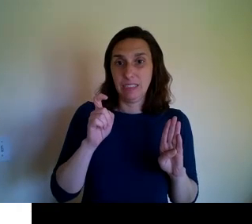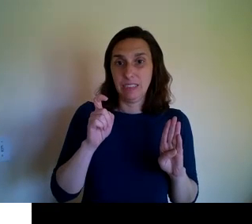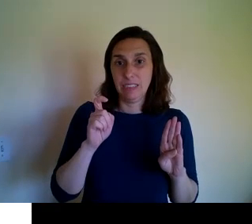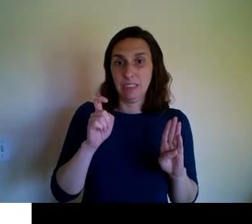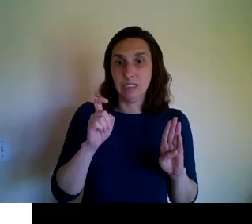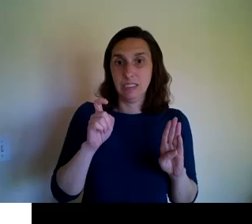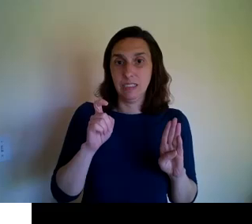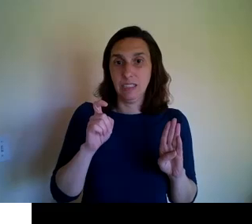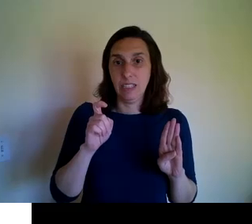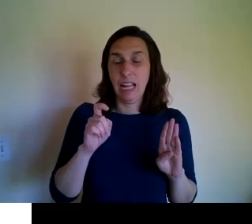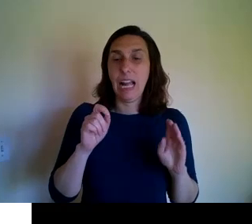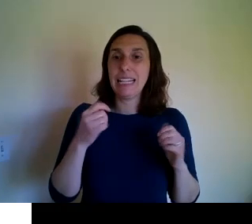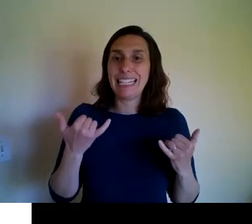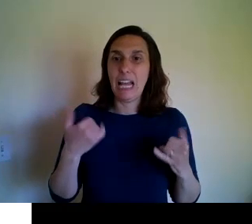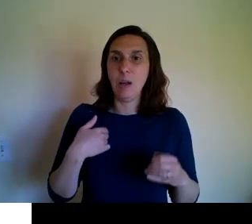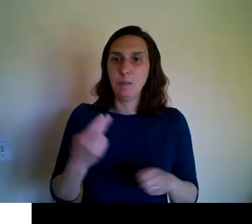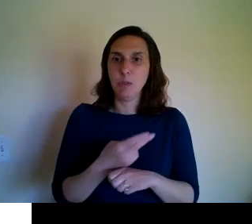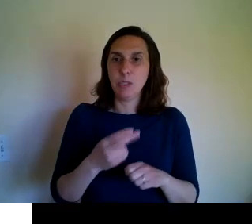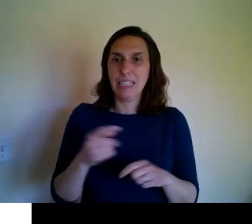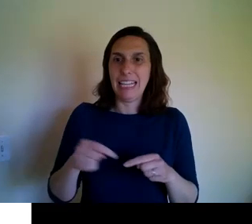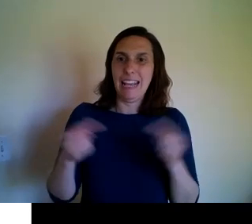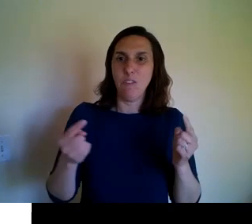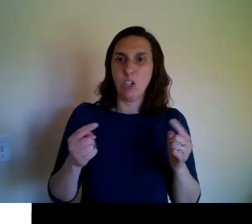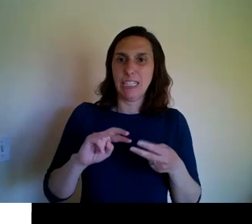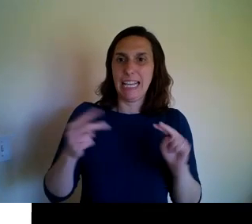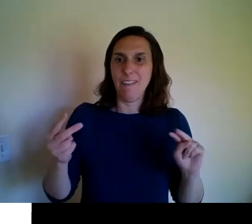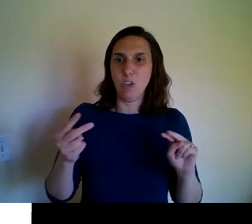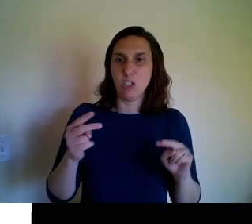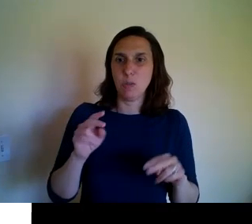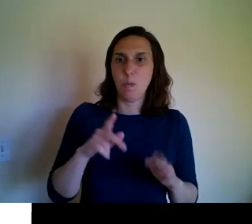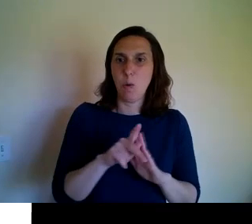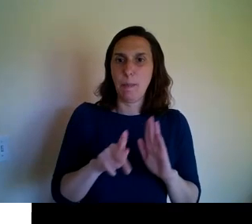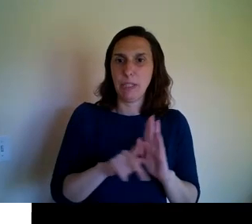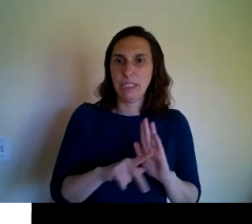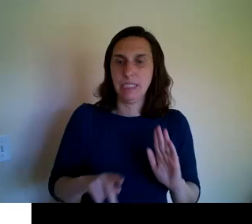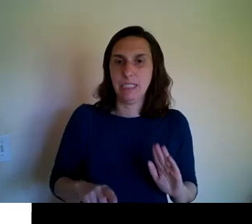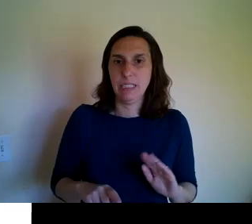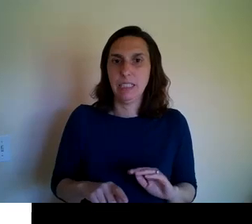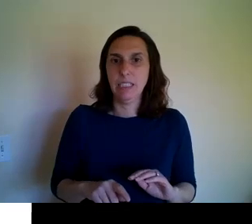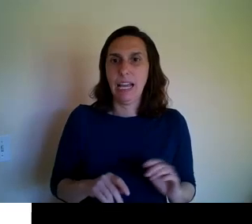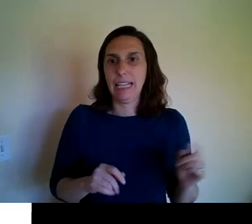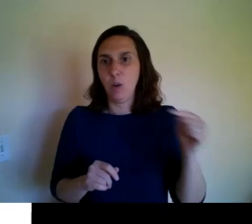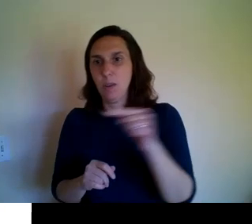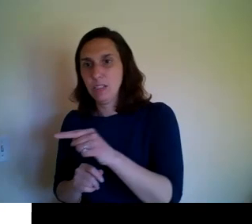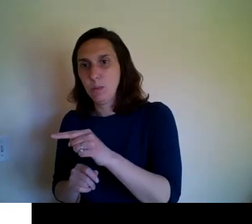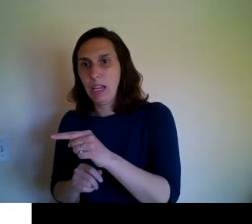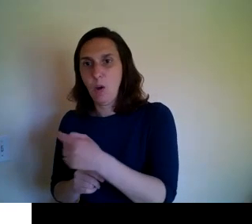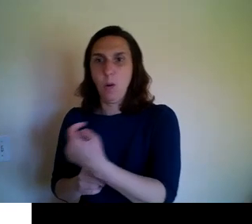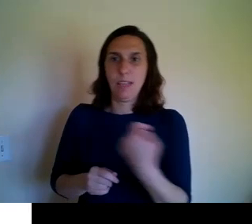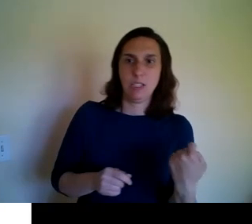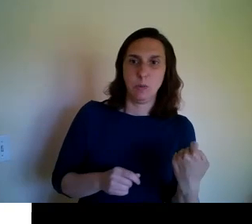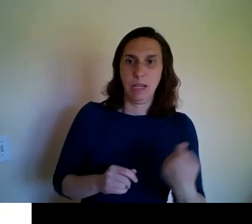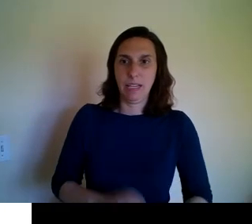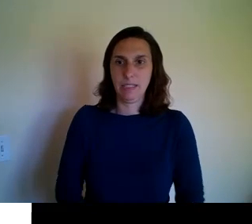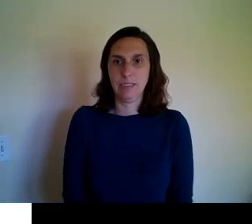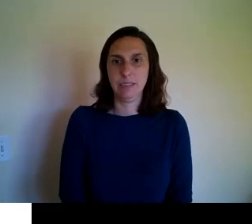using the inverse property to be able to cancel and move things forward or backwards.